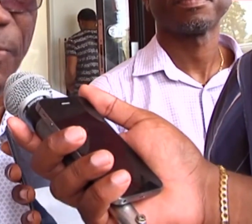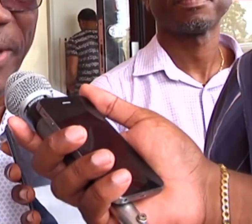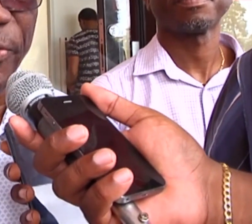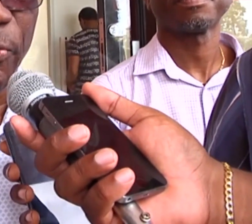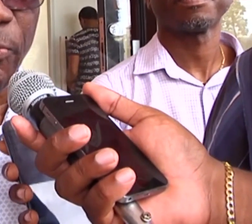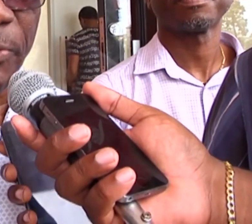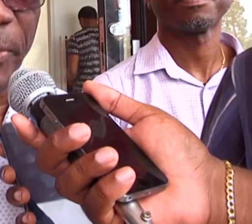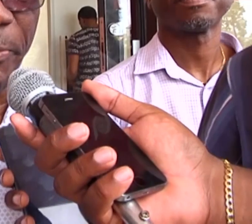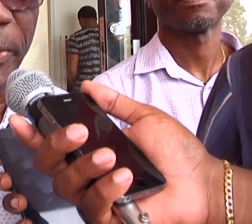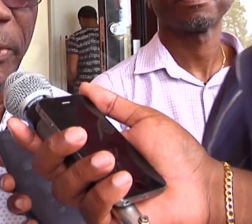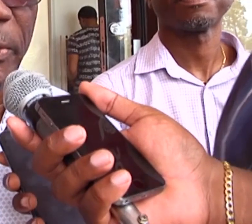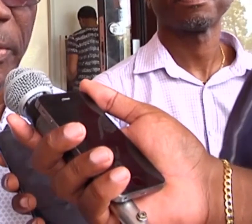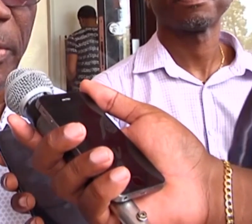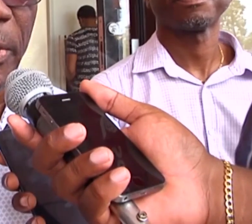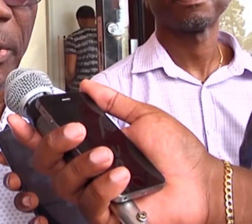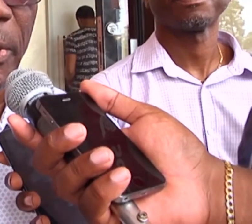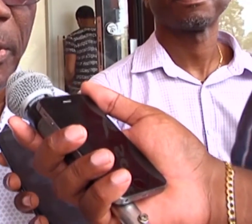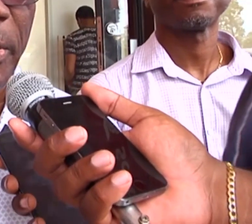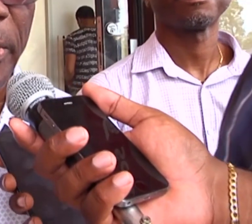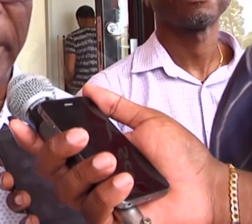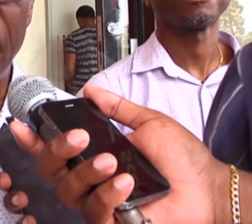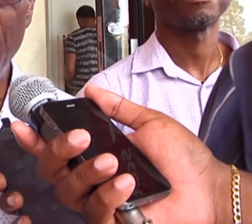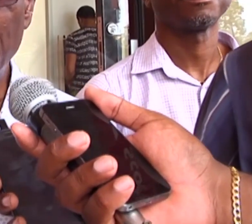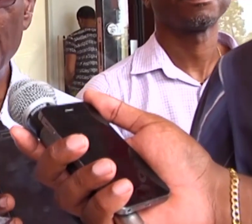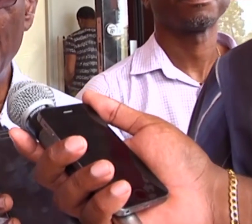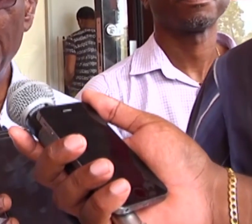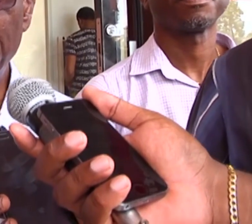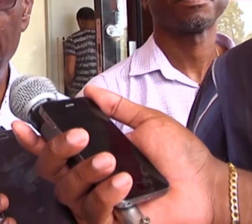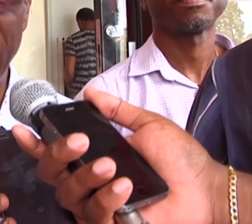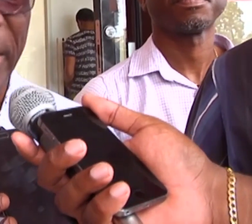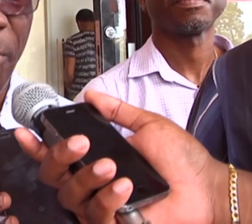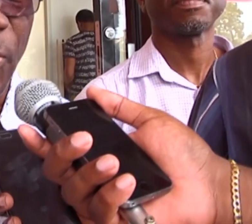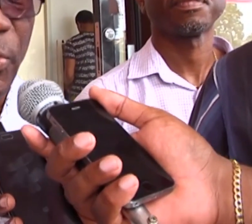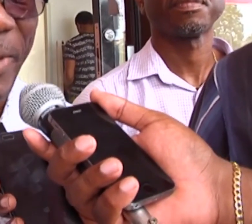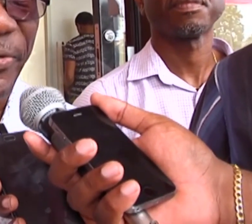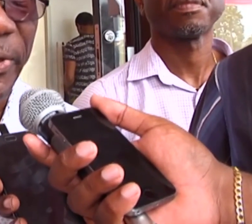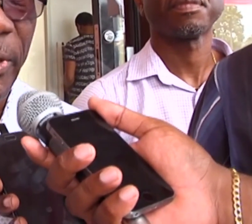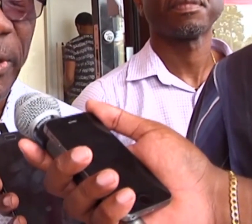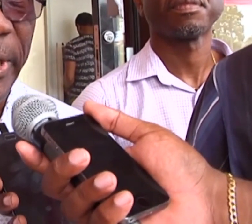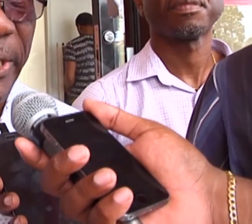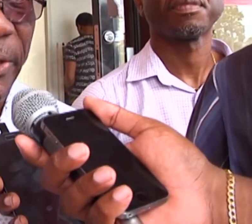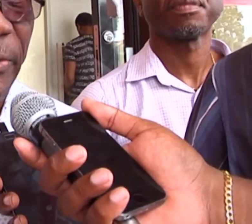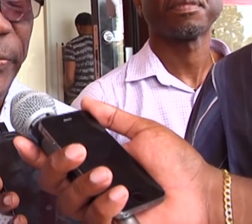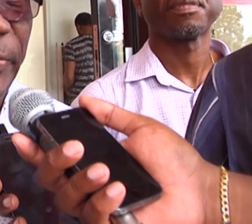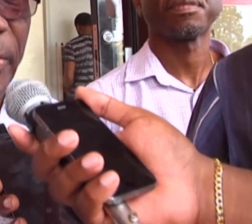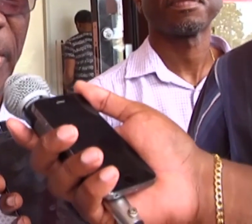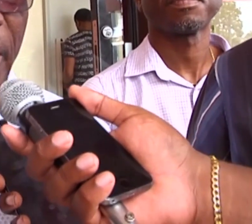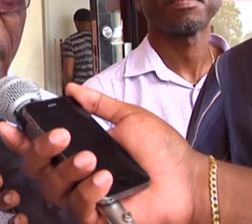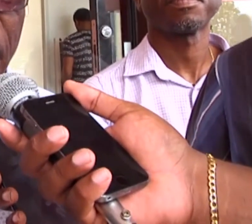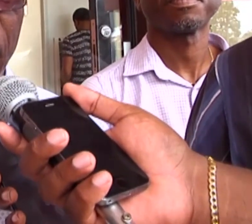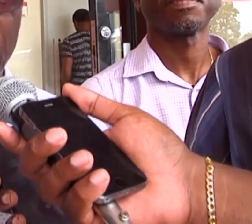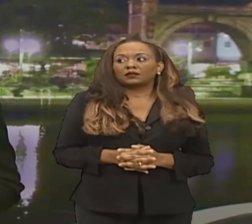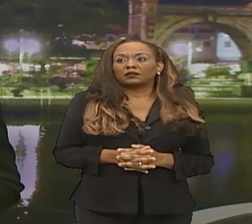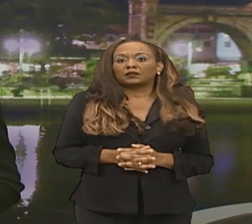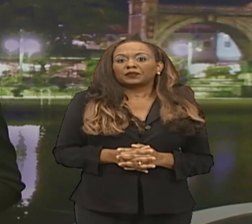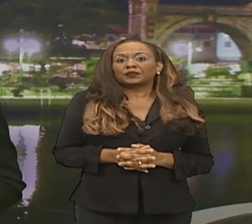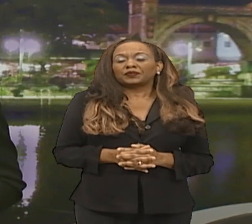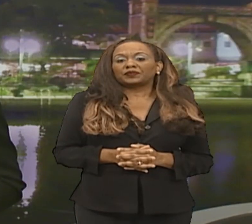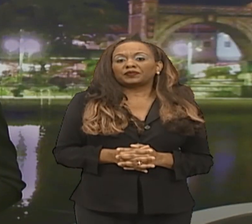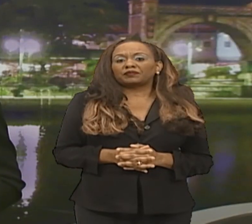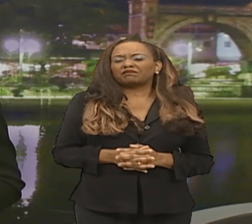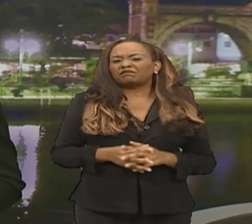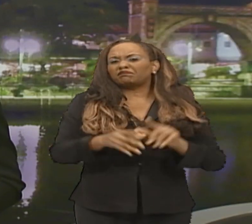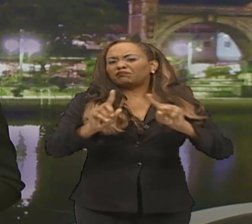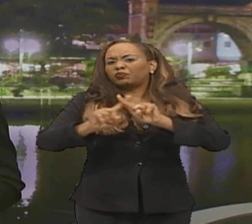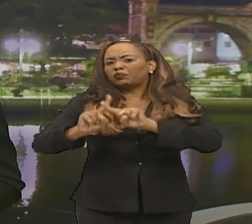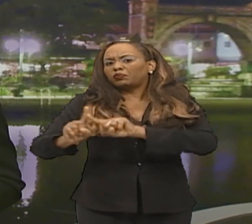any special group of people that we would want to make them more special than others. There